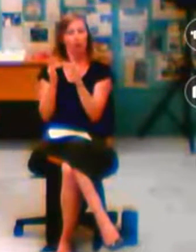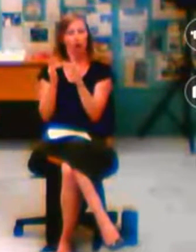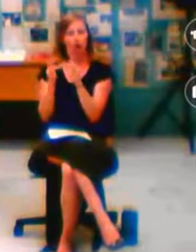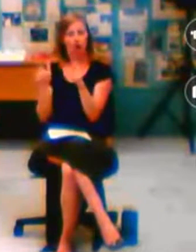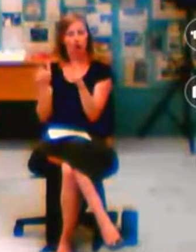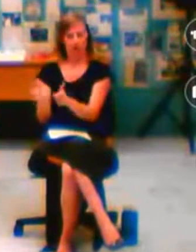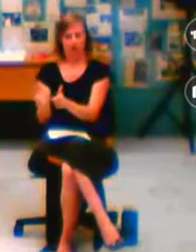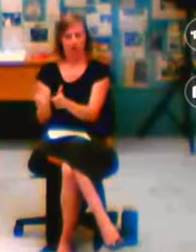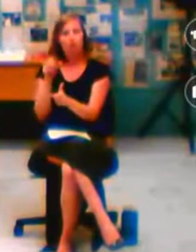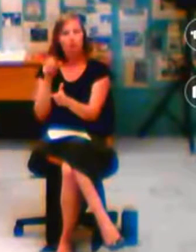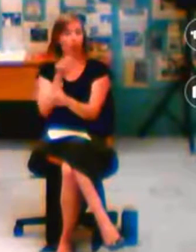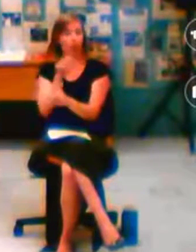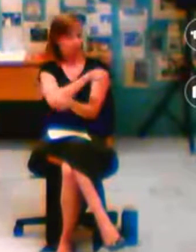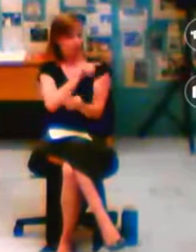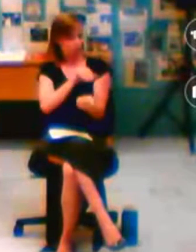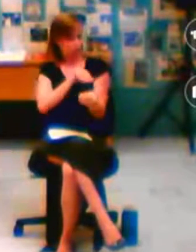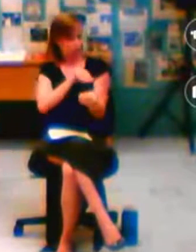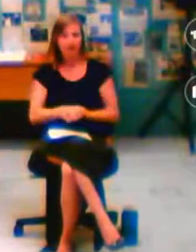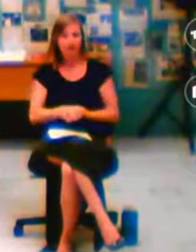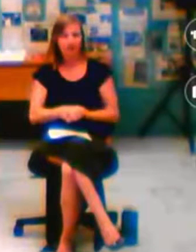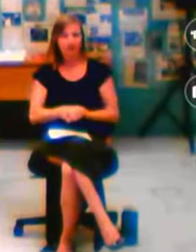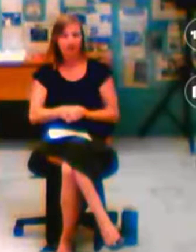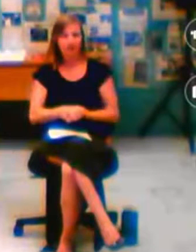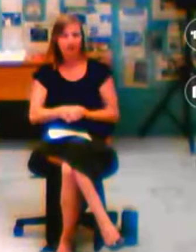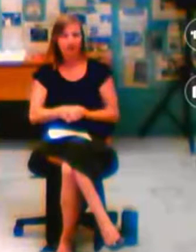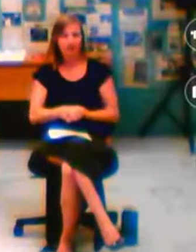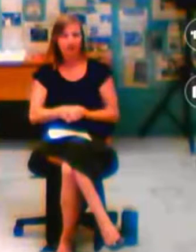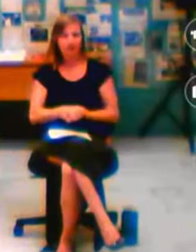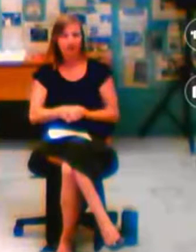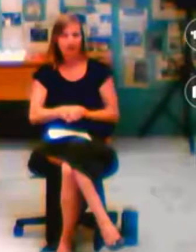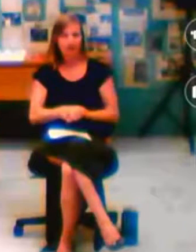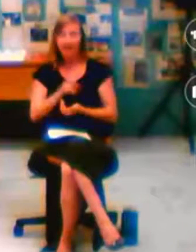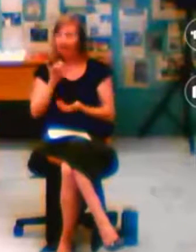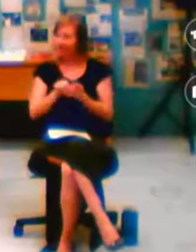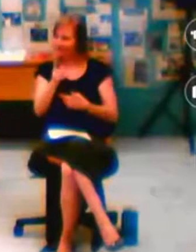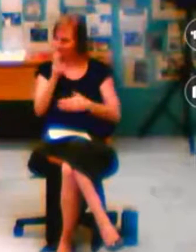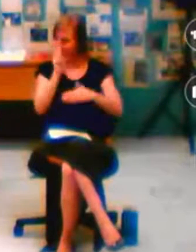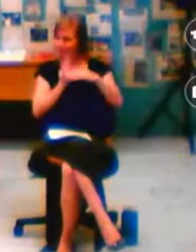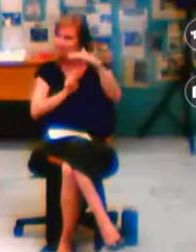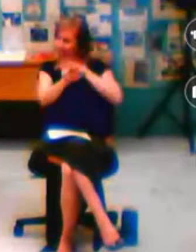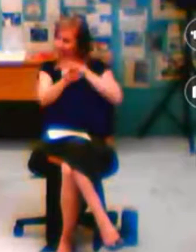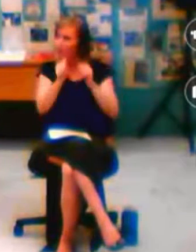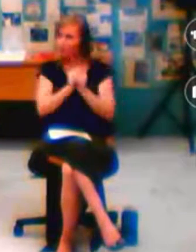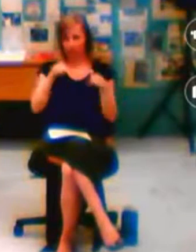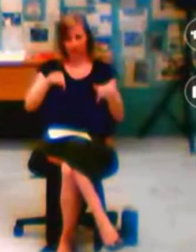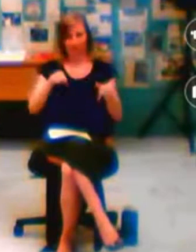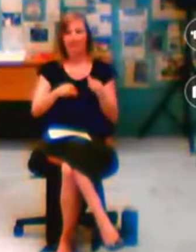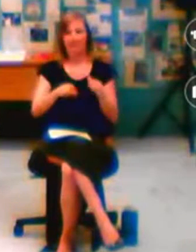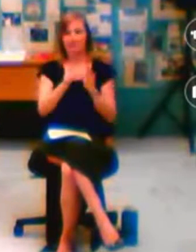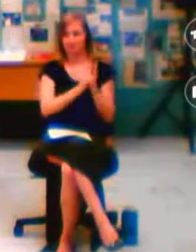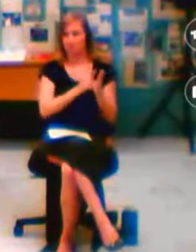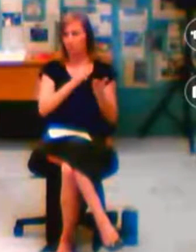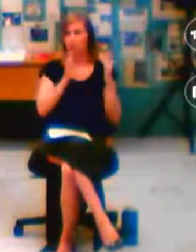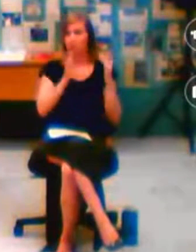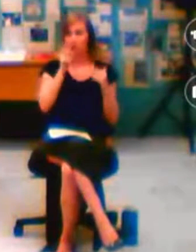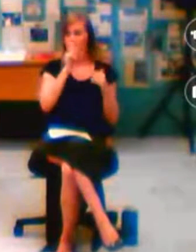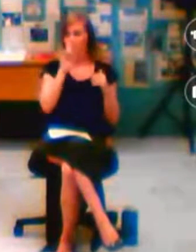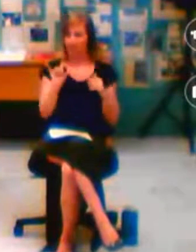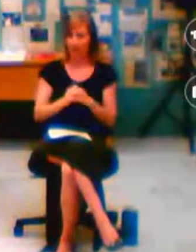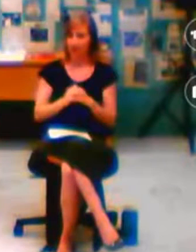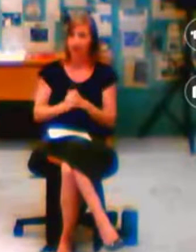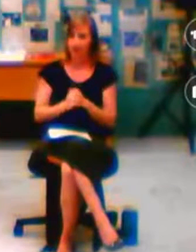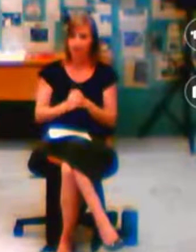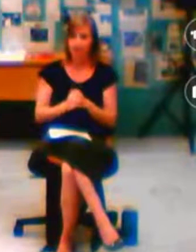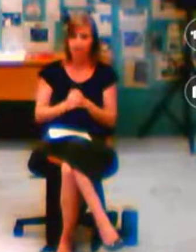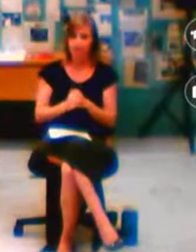fashion. Namely, they've got to control their costs somehow, and the way they can do that, they can't change their plan. The only thing they can do is constrict their networks or